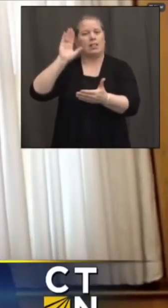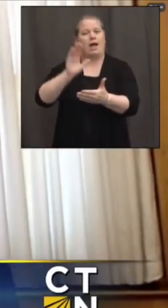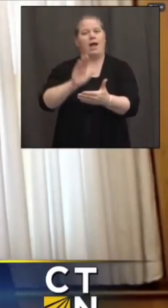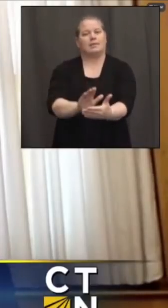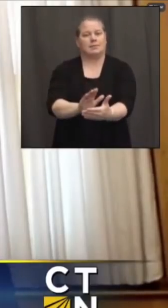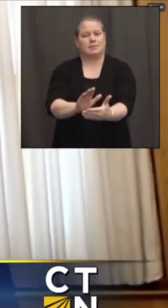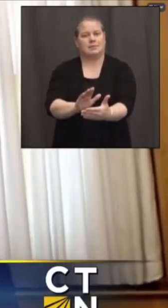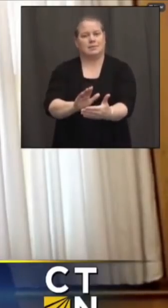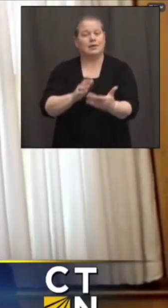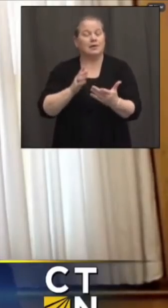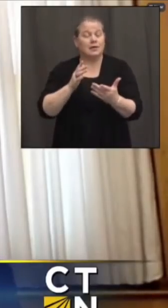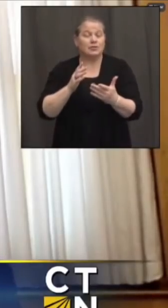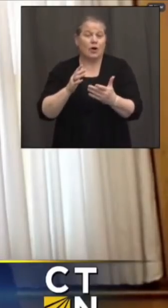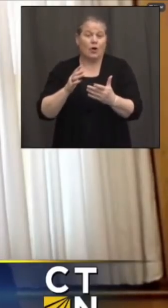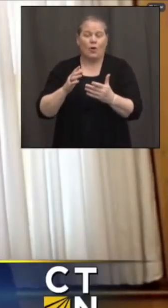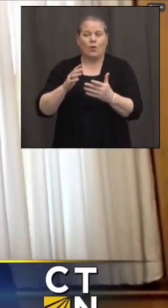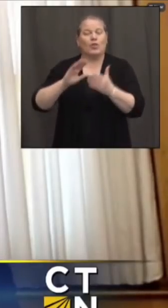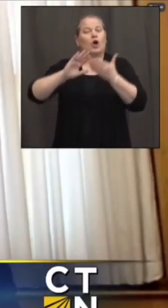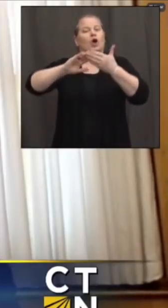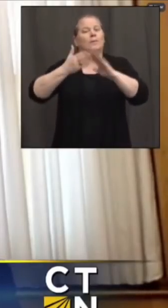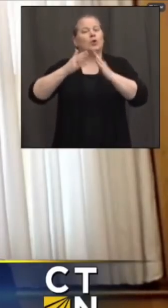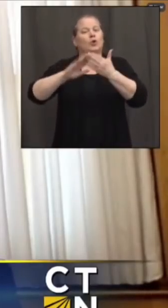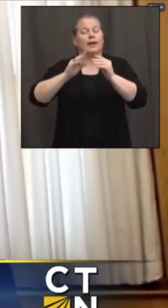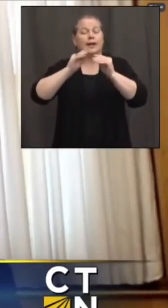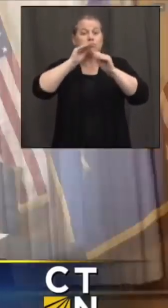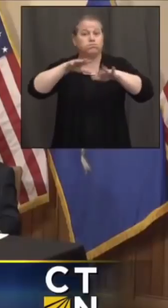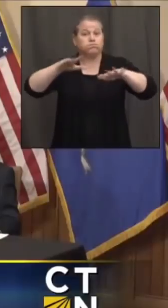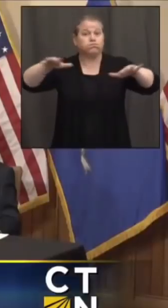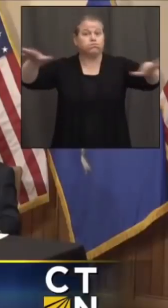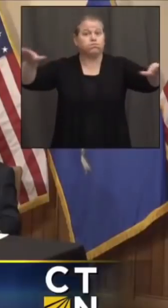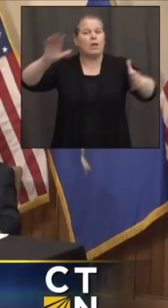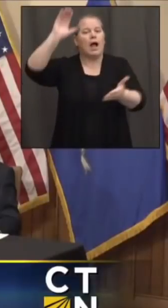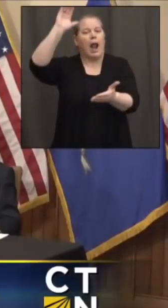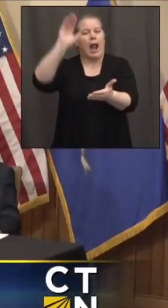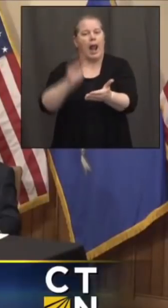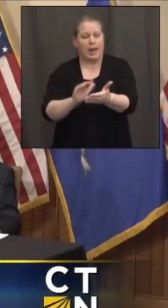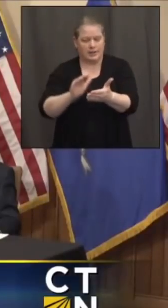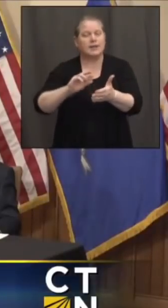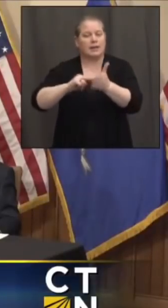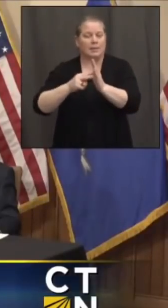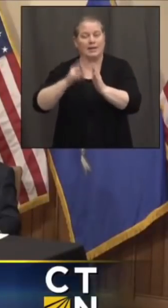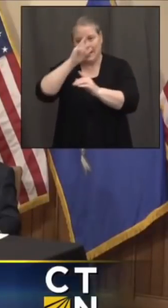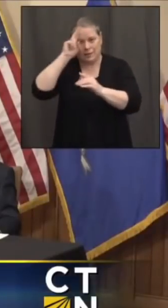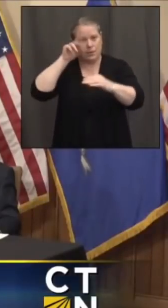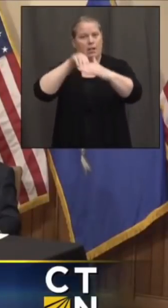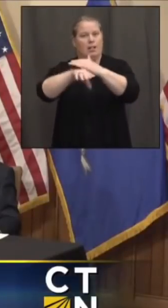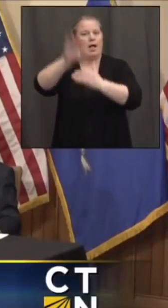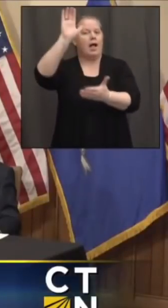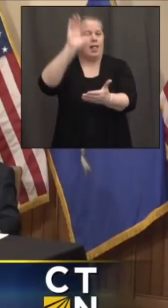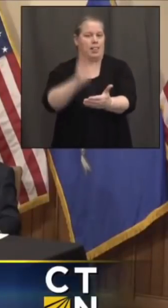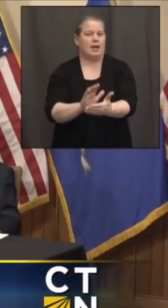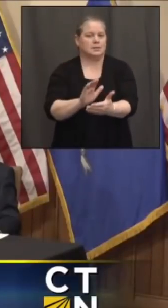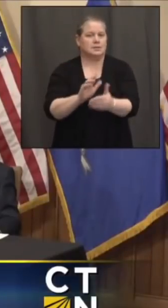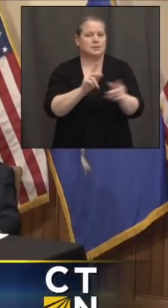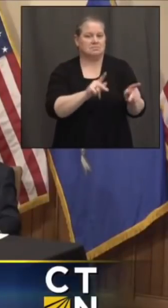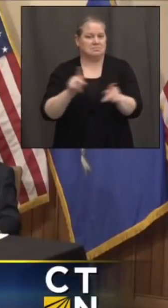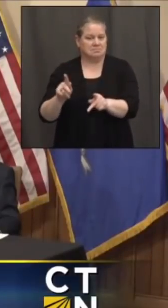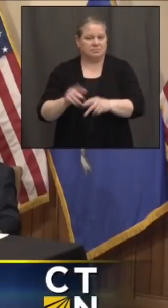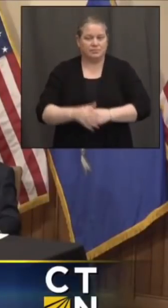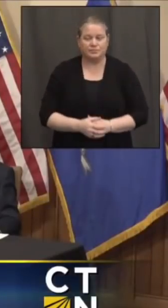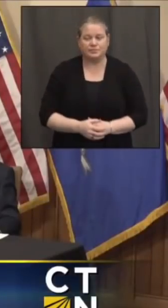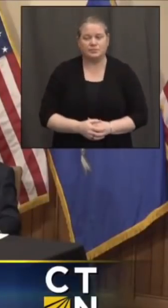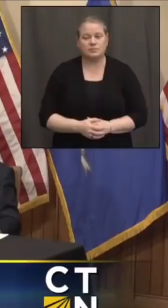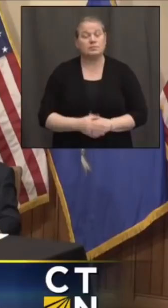in community transmission around the state. Thank you. And then the CDC has about 10,000